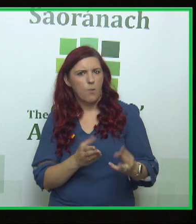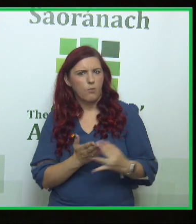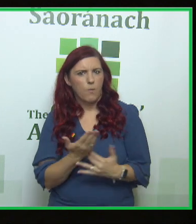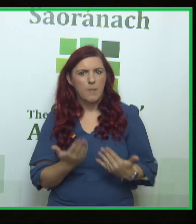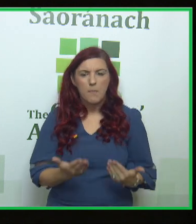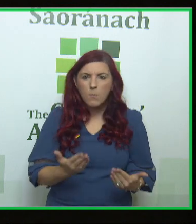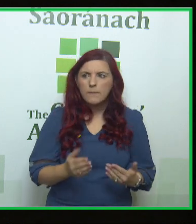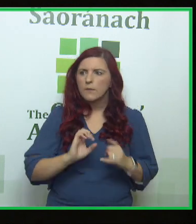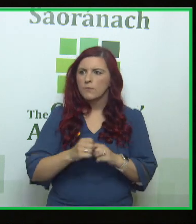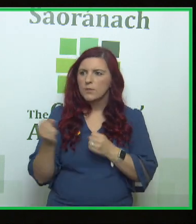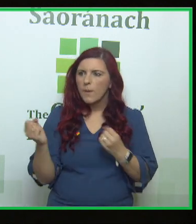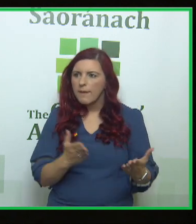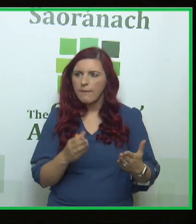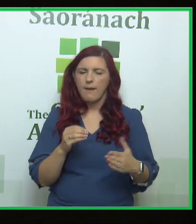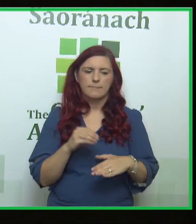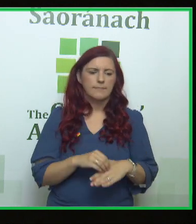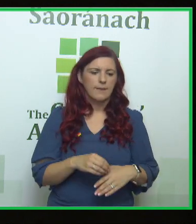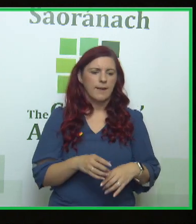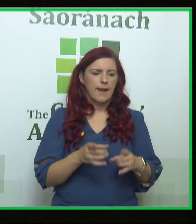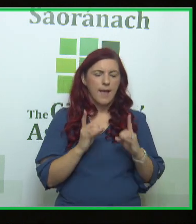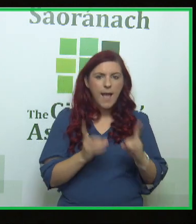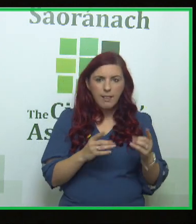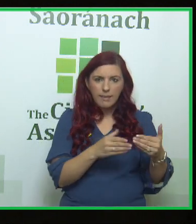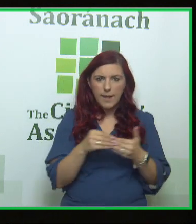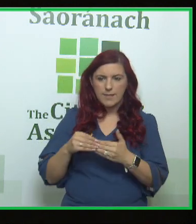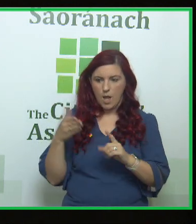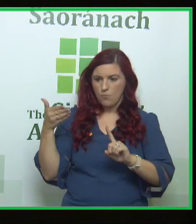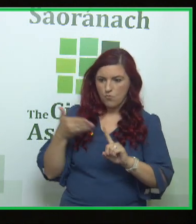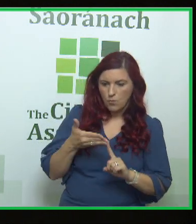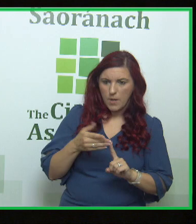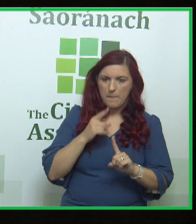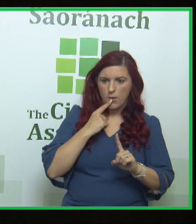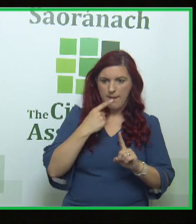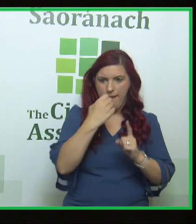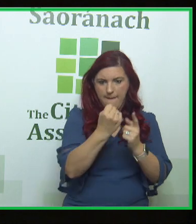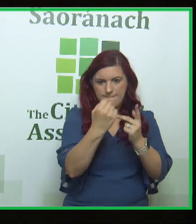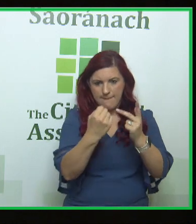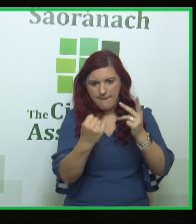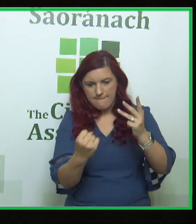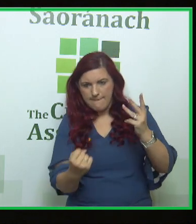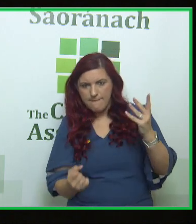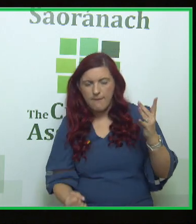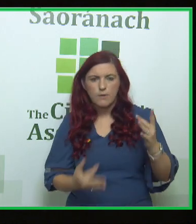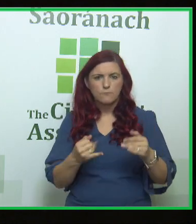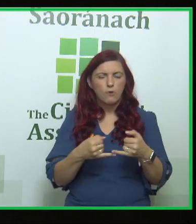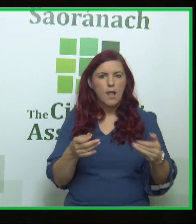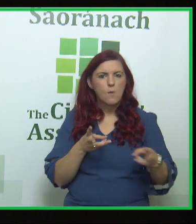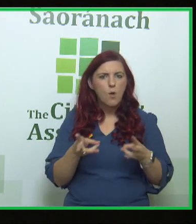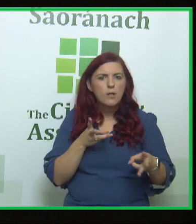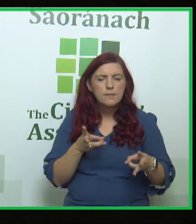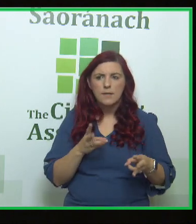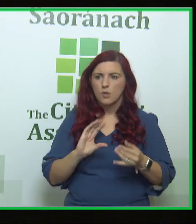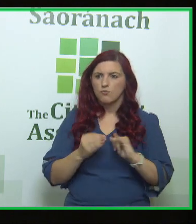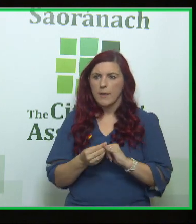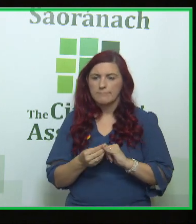trying to deliver on a health-led approach that actually is using the frontline workers, pitting the